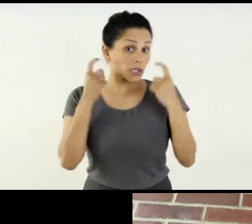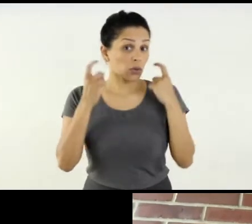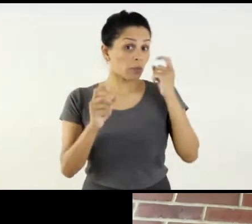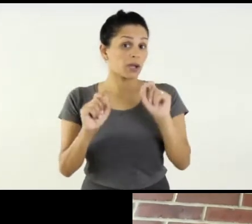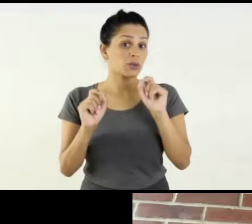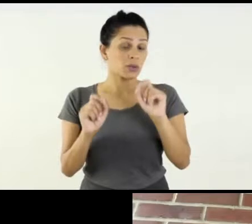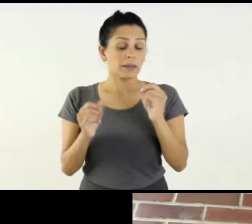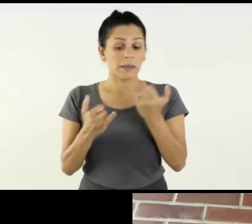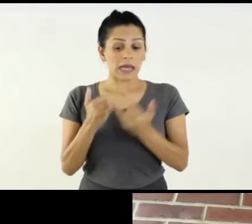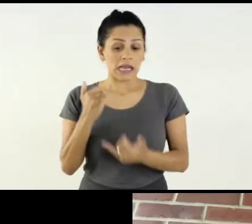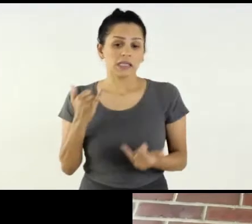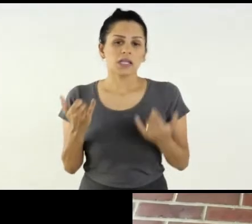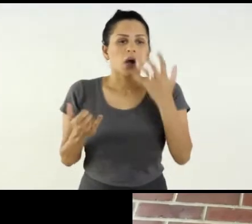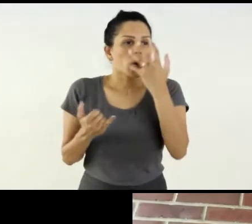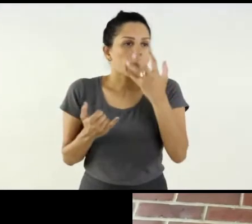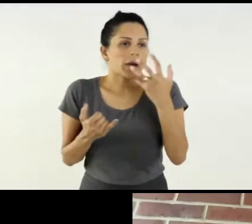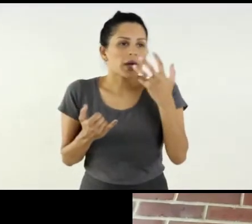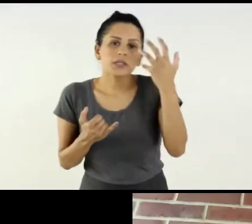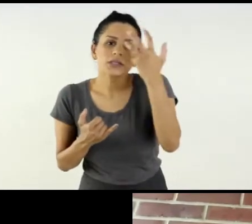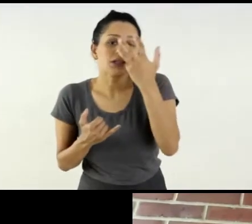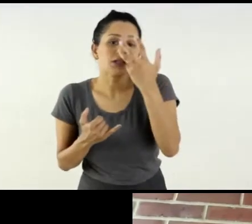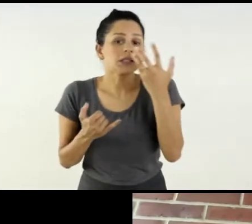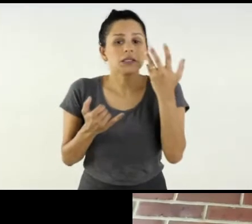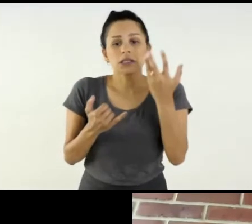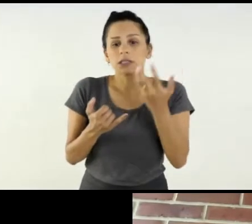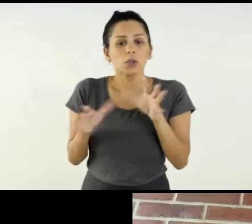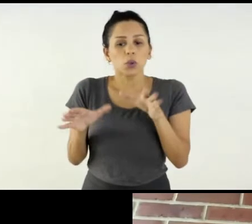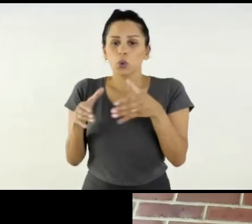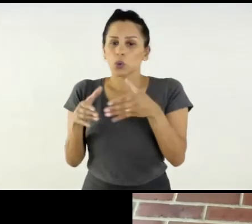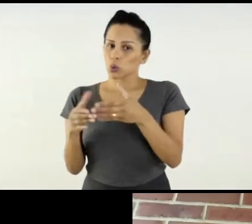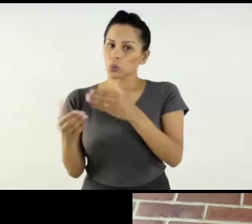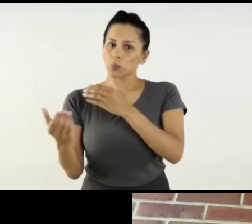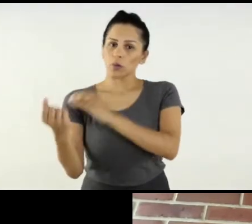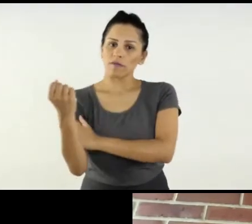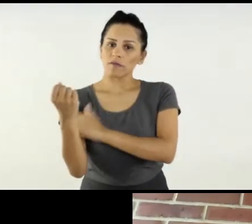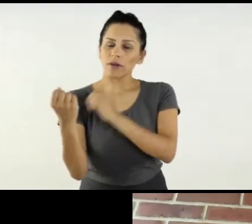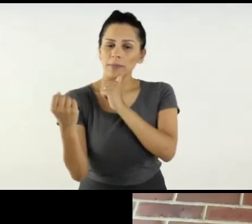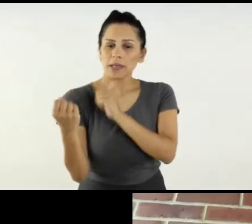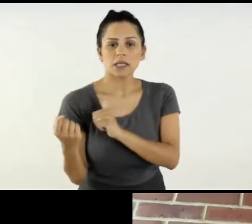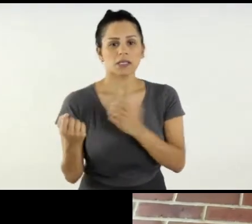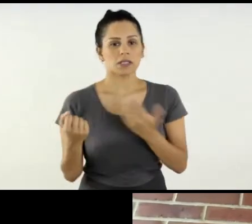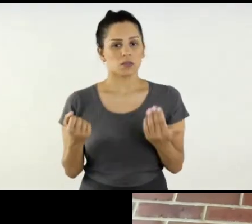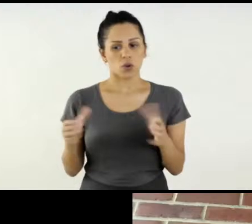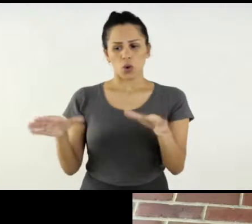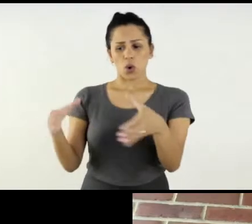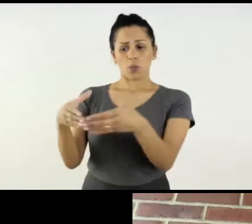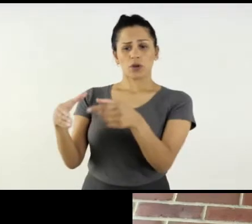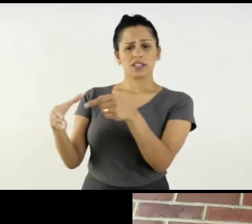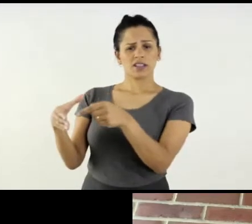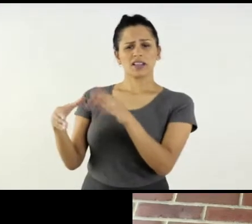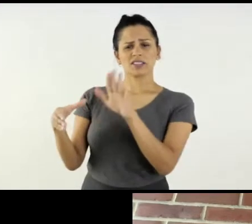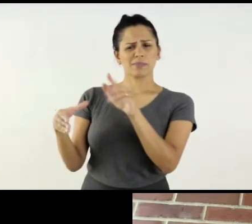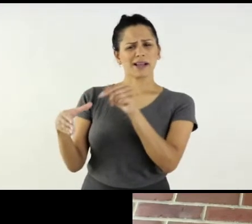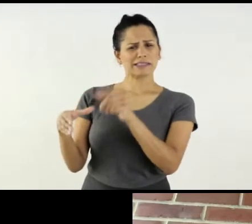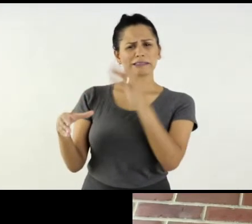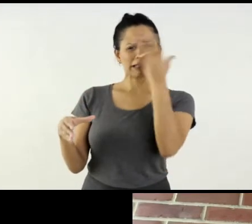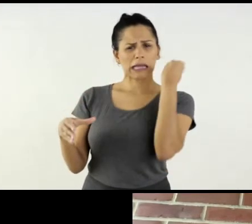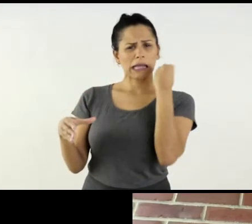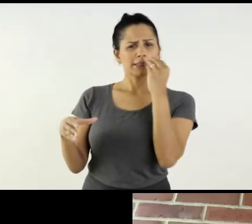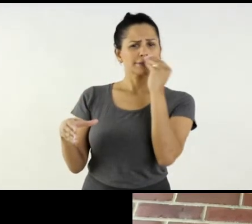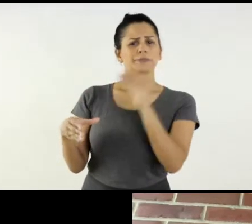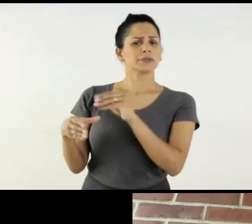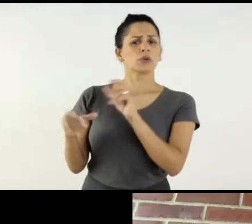feminist group, this communal life, despite the difficulties, of course, that they all had from starting from